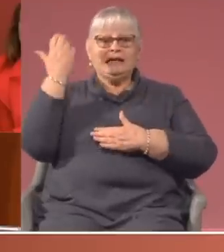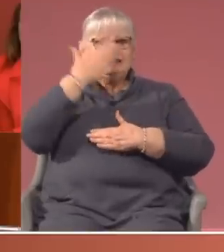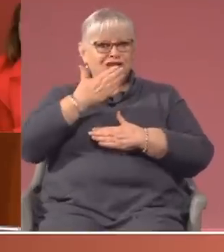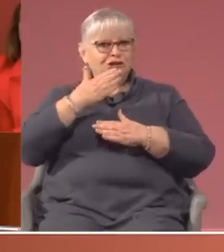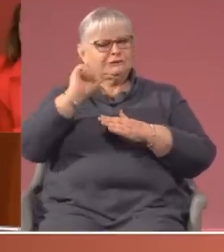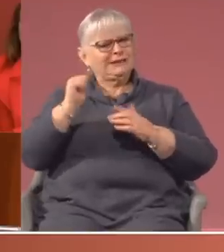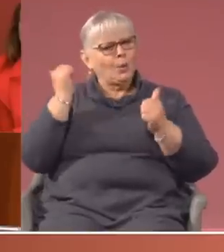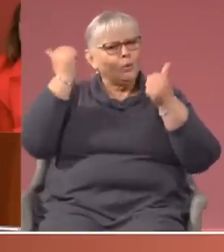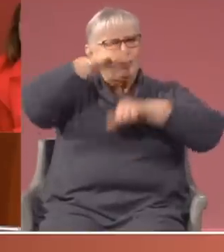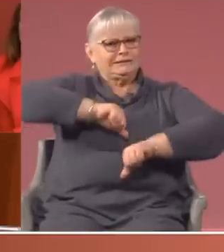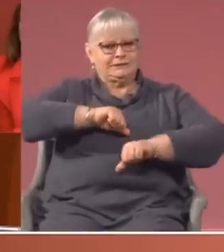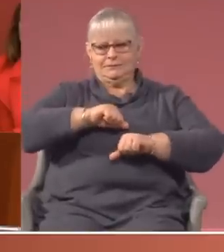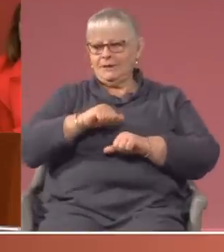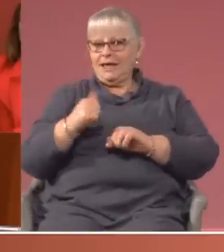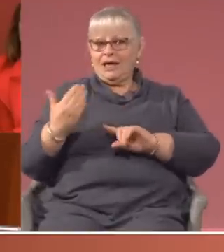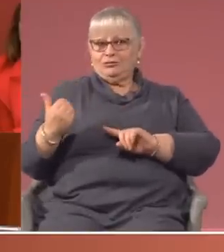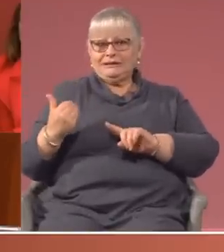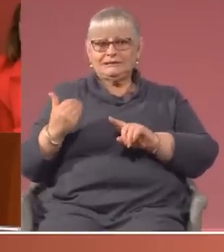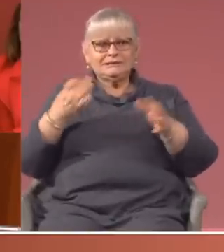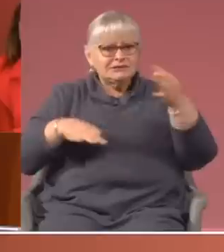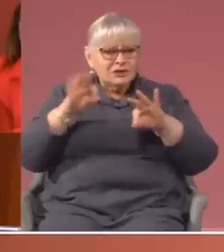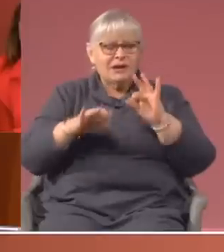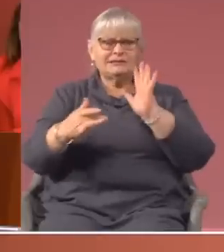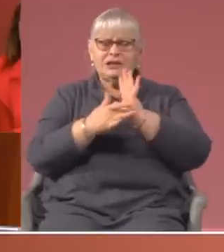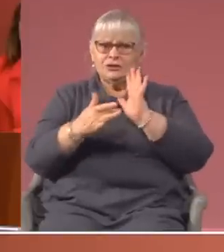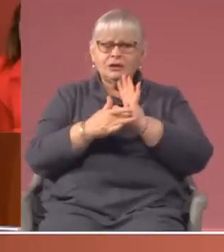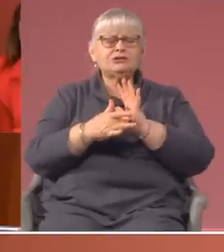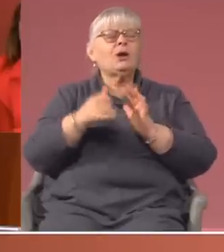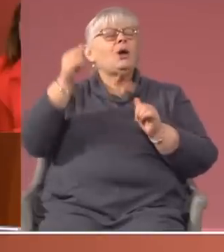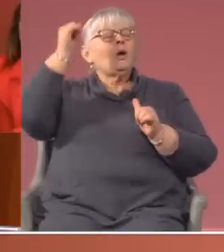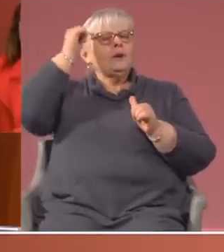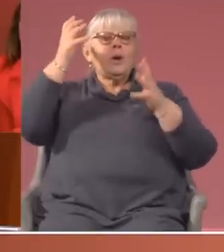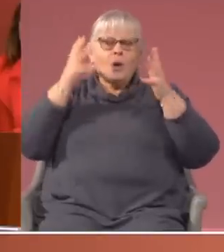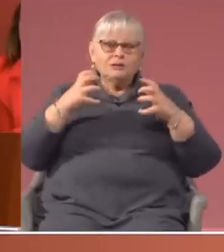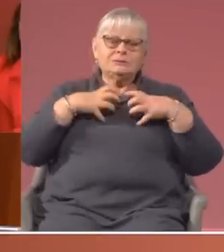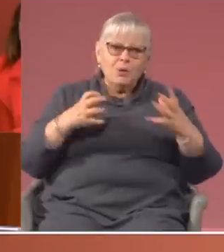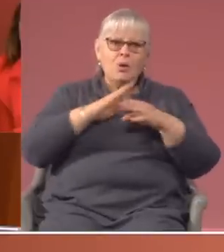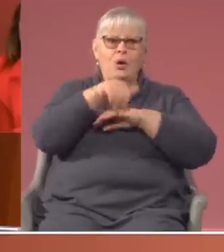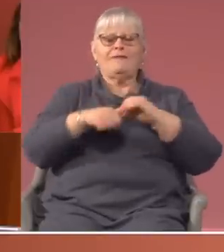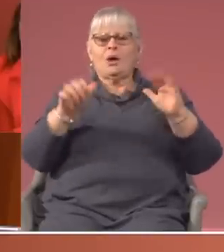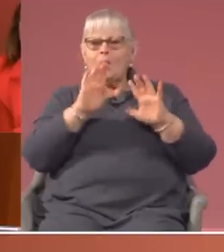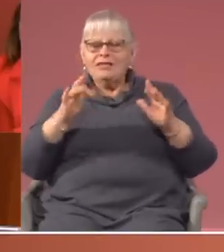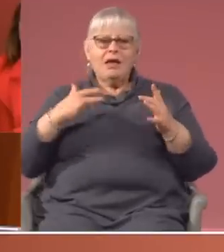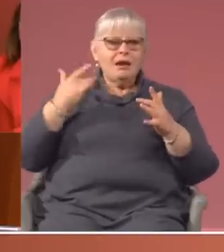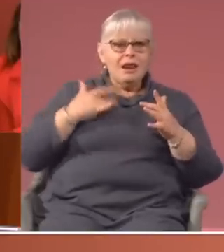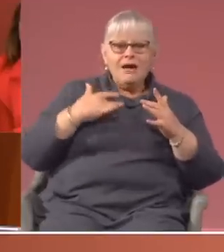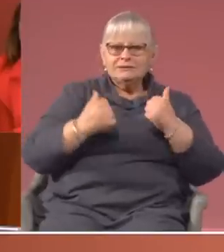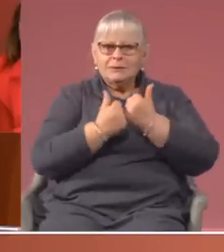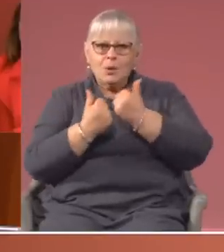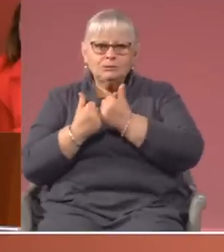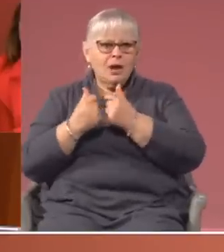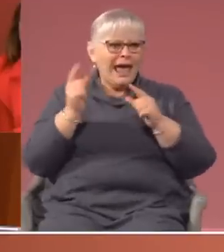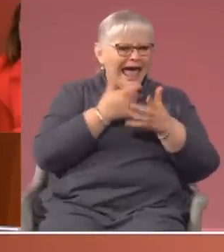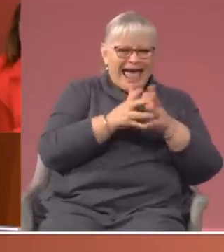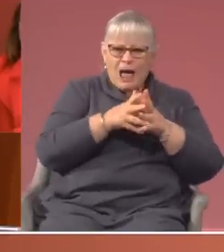and the latest in science and technology, we have never known more about these life support systems, what we're doing to them, and